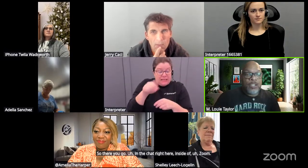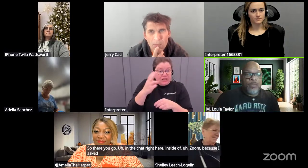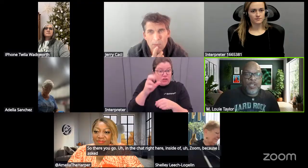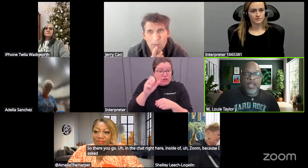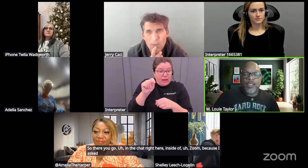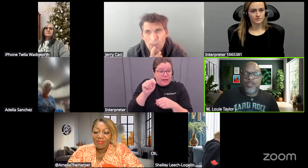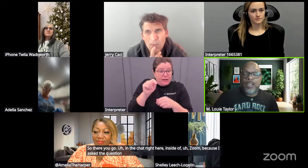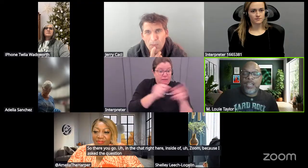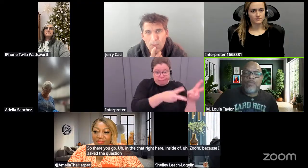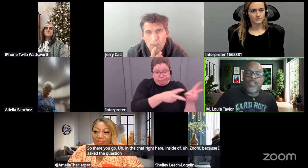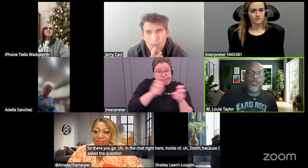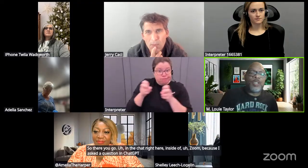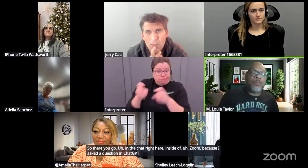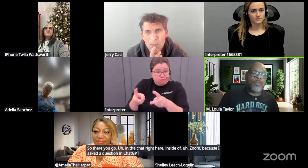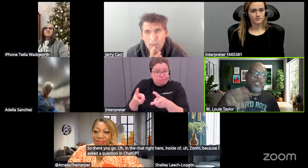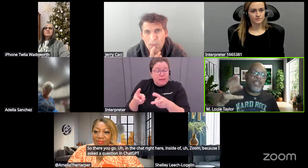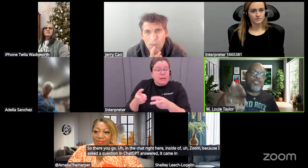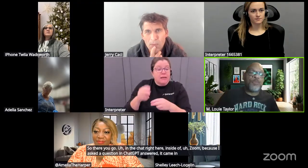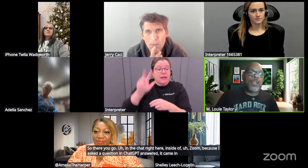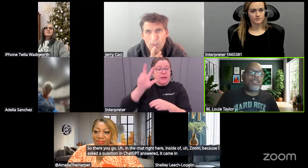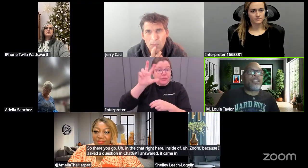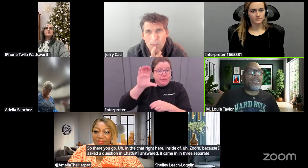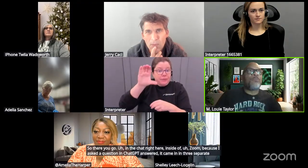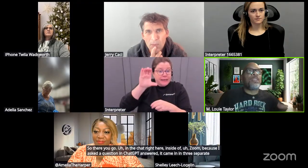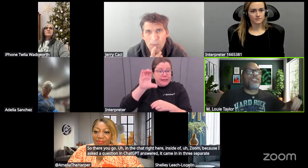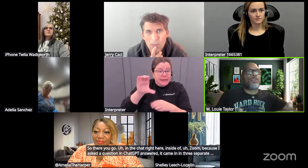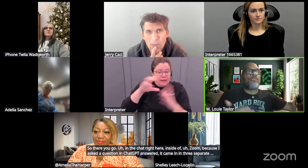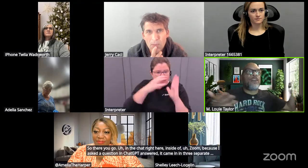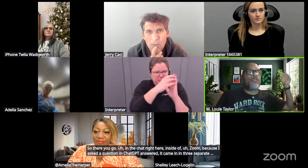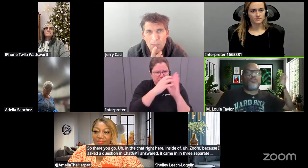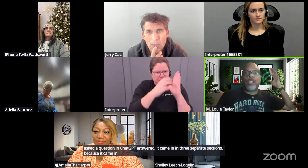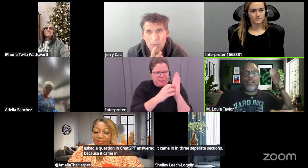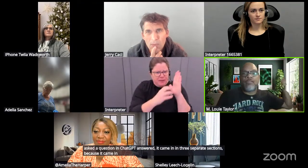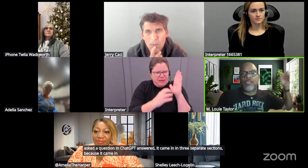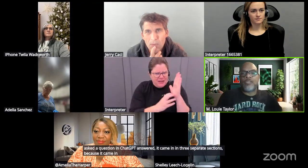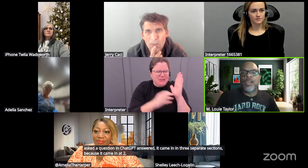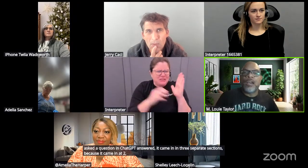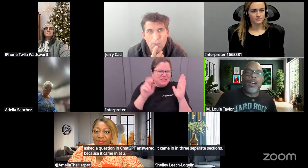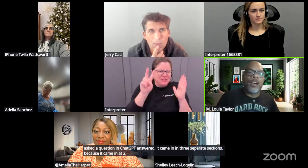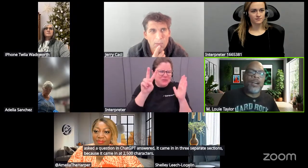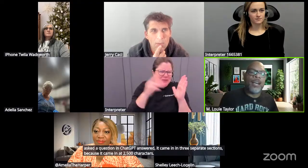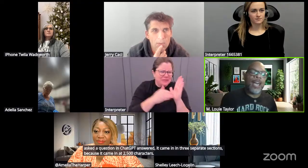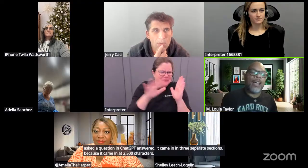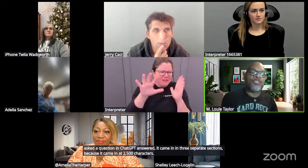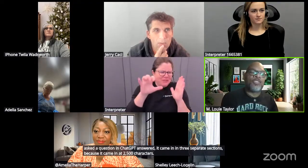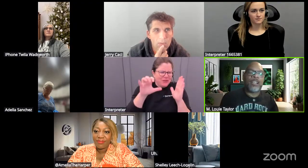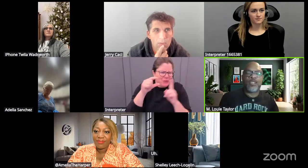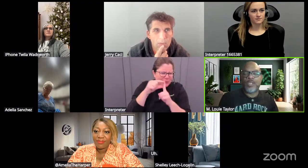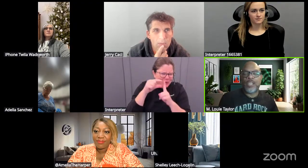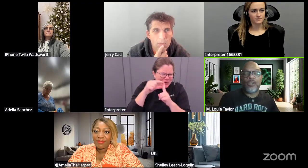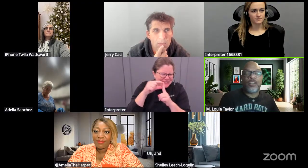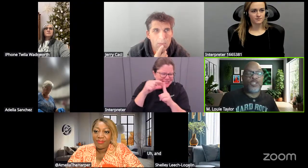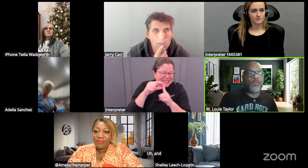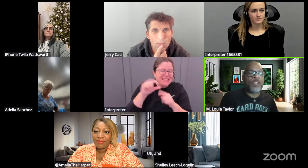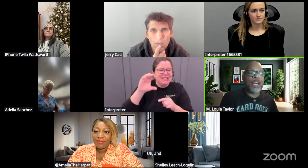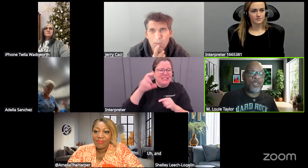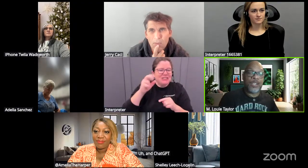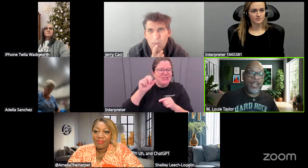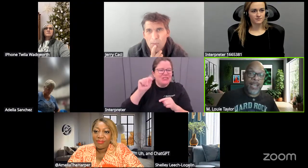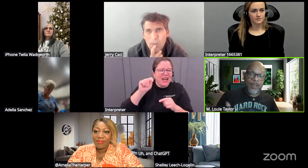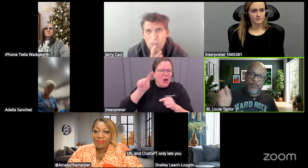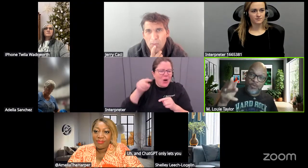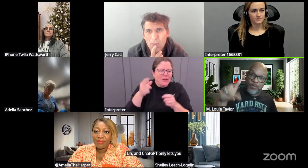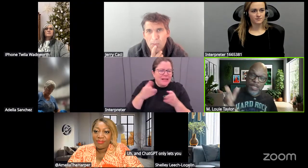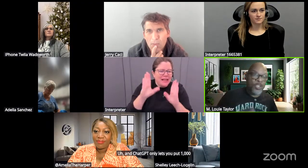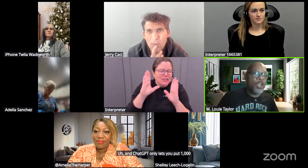and ChatGPT answered. It came in 3 separate sections because it came in at 2,500 characters. And ChatGPT only lets you put 1,000 in